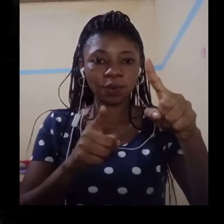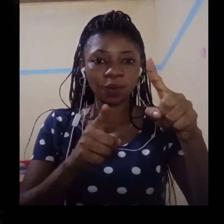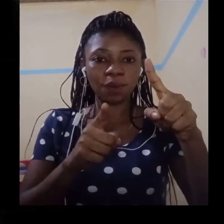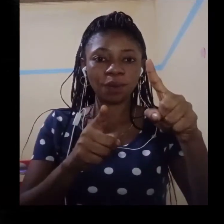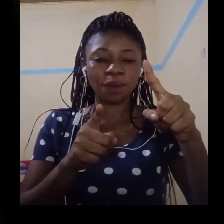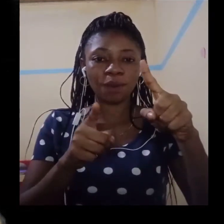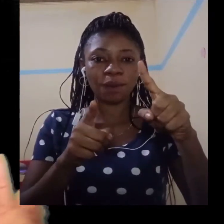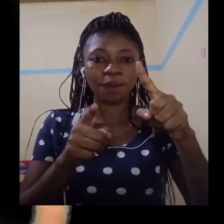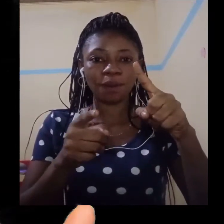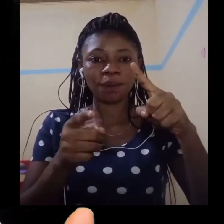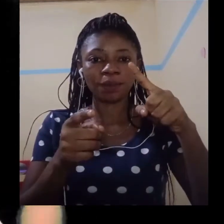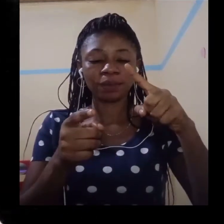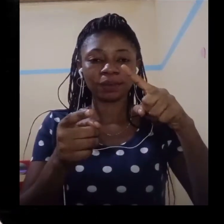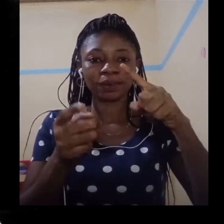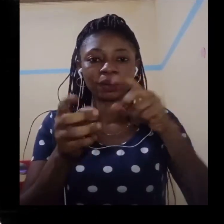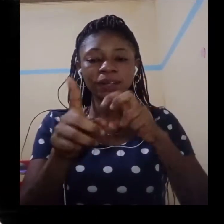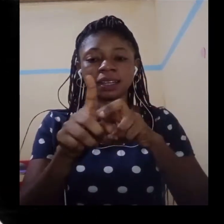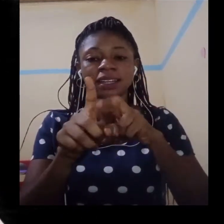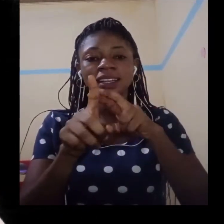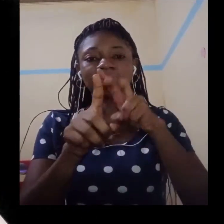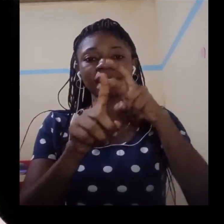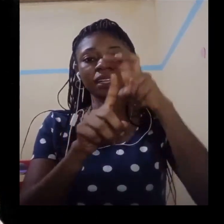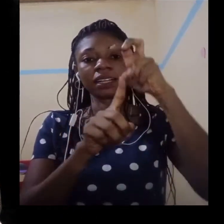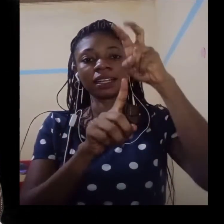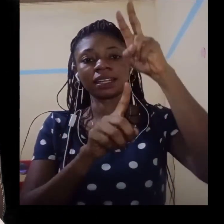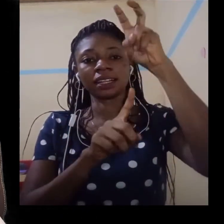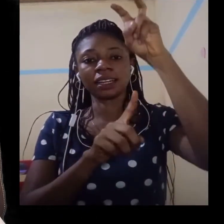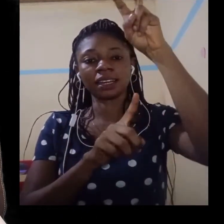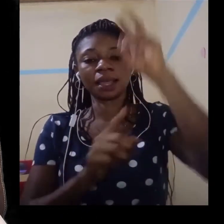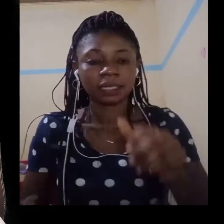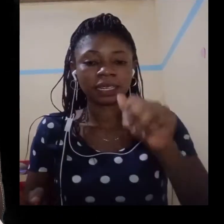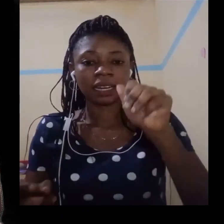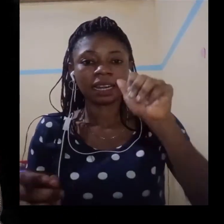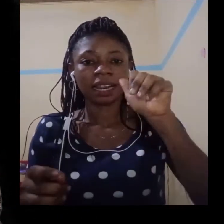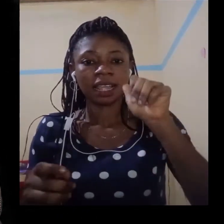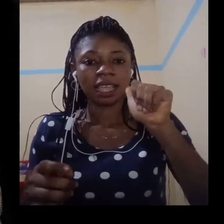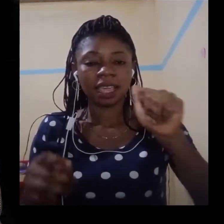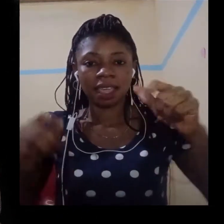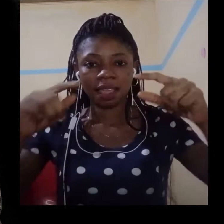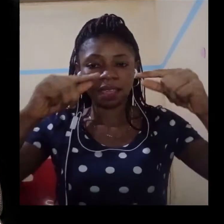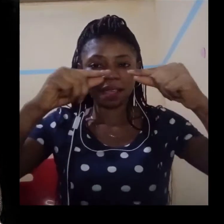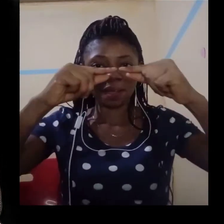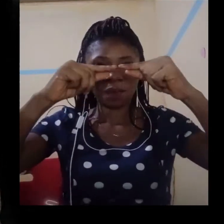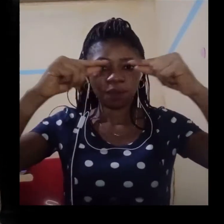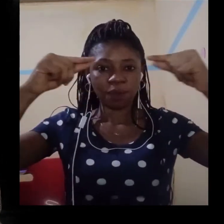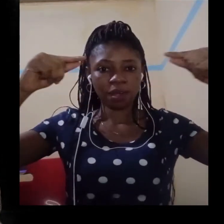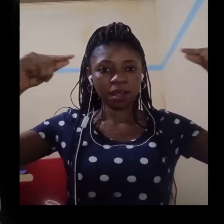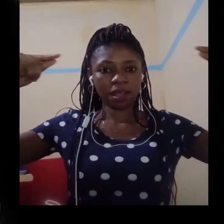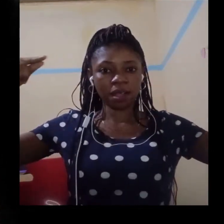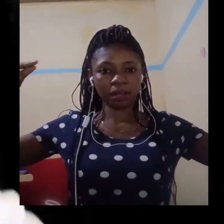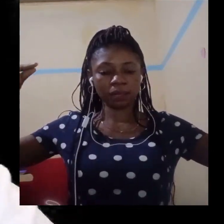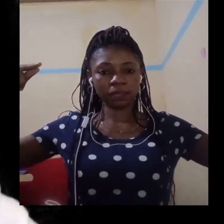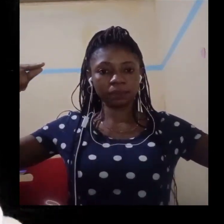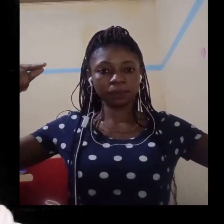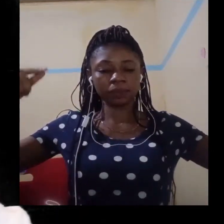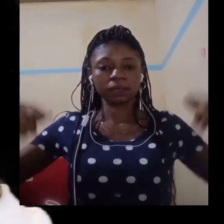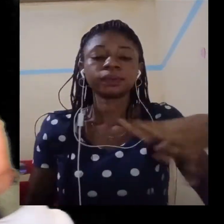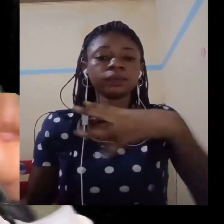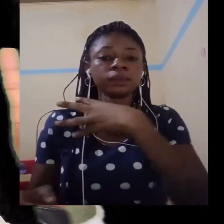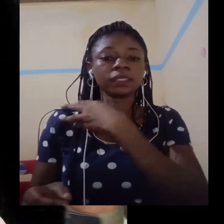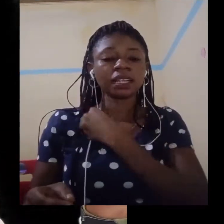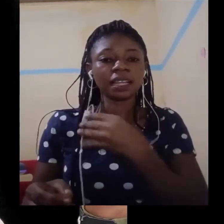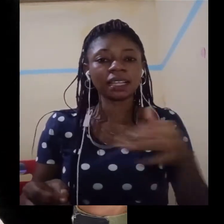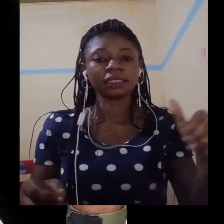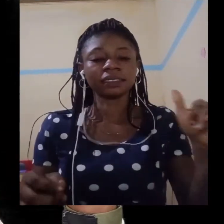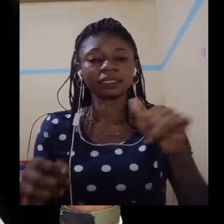course, those at her age, and they came together and they decided to go climb a